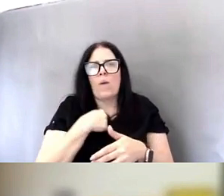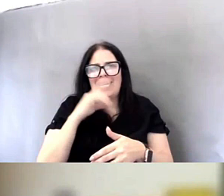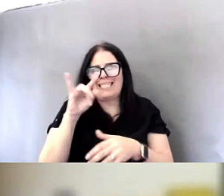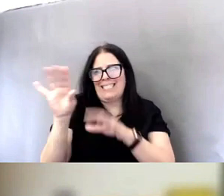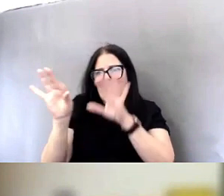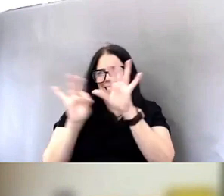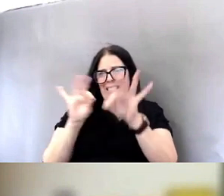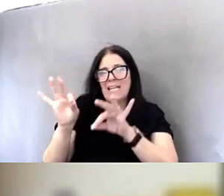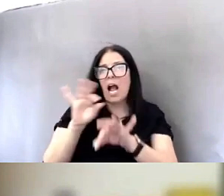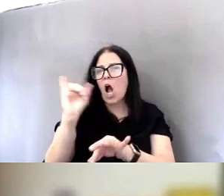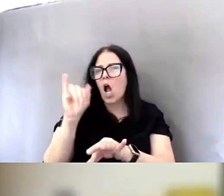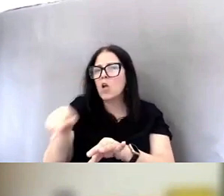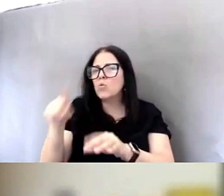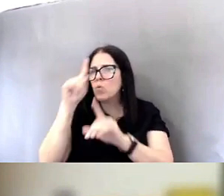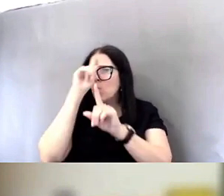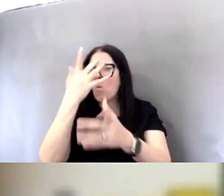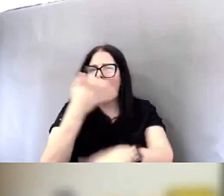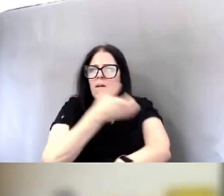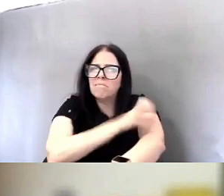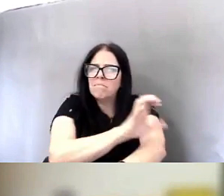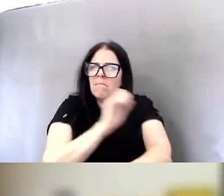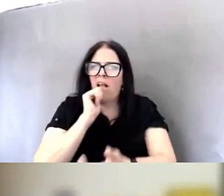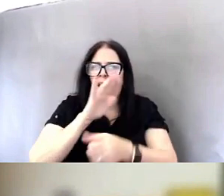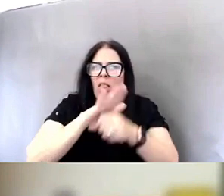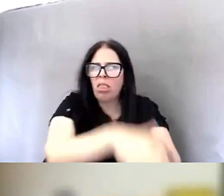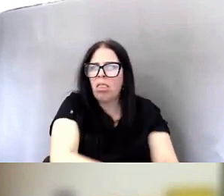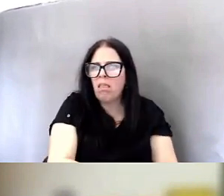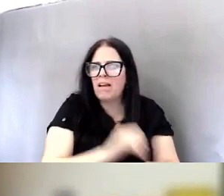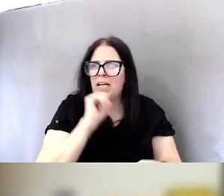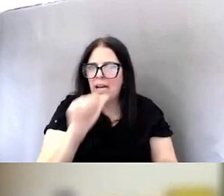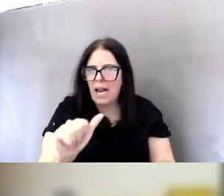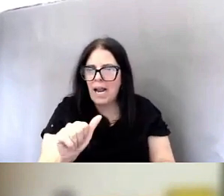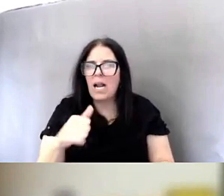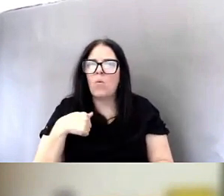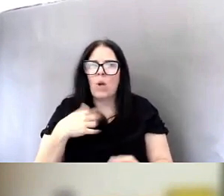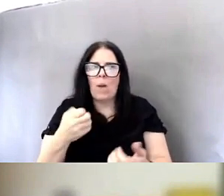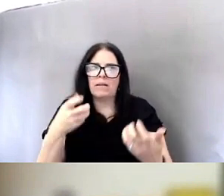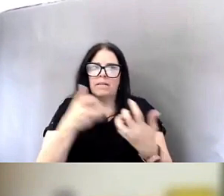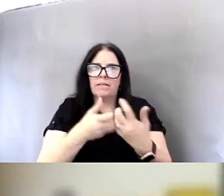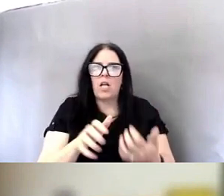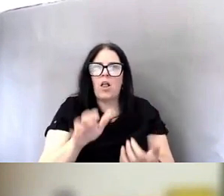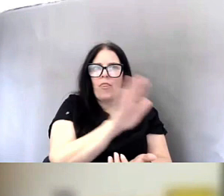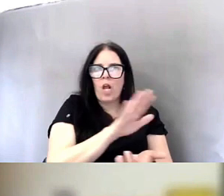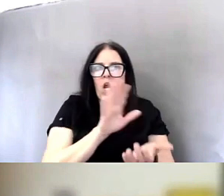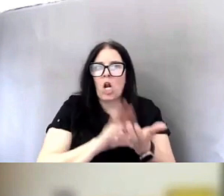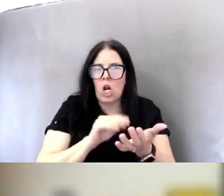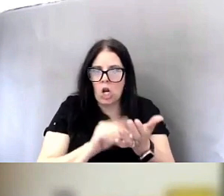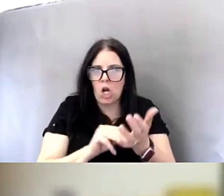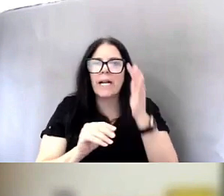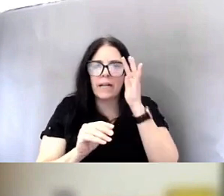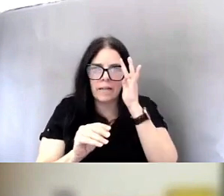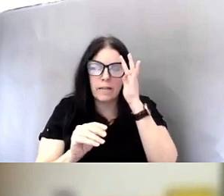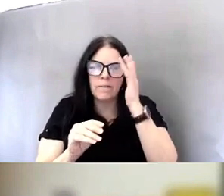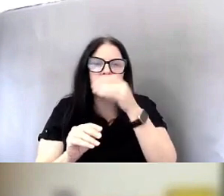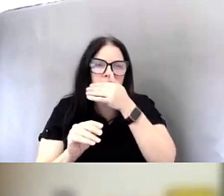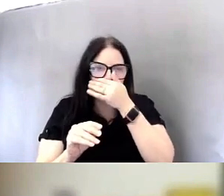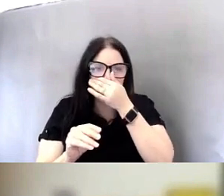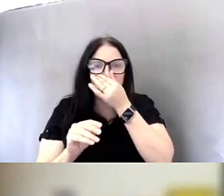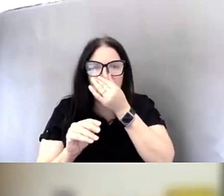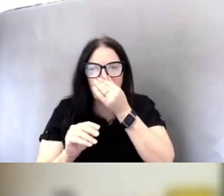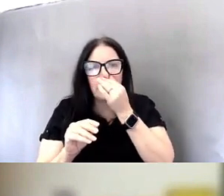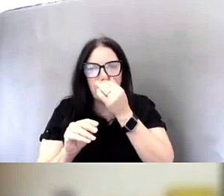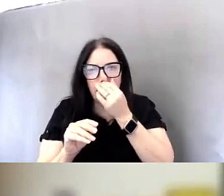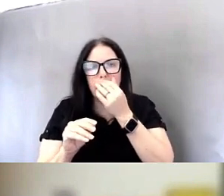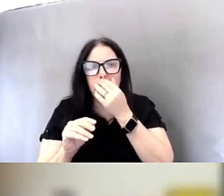for learners, responding to the actual literacy and numeracy demands that learners might encounter